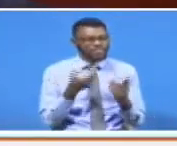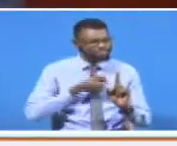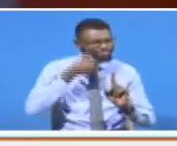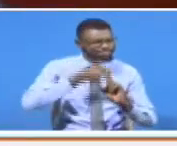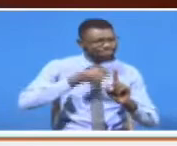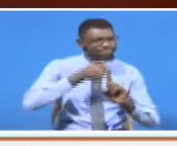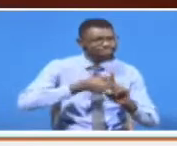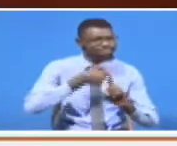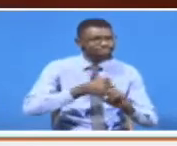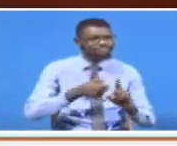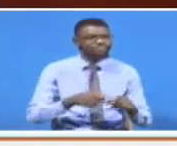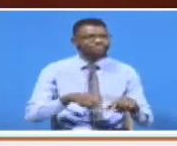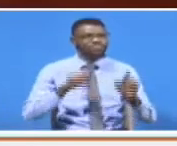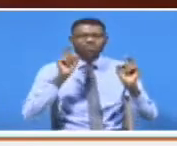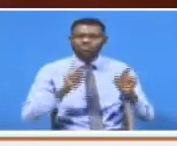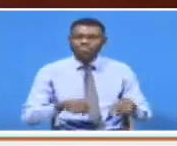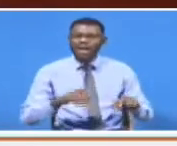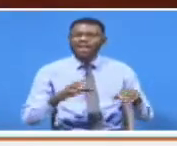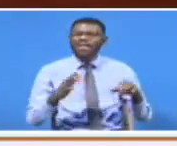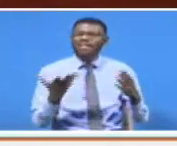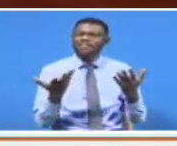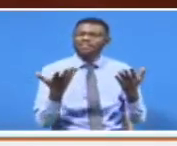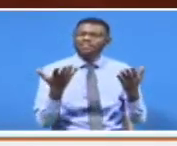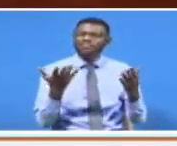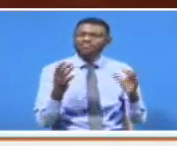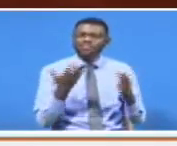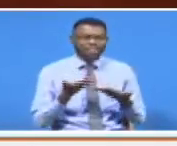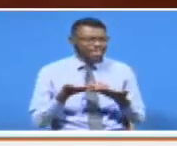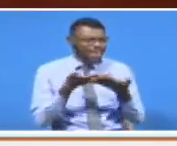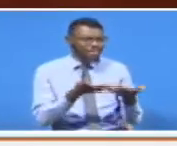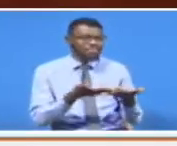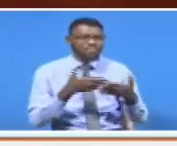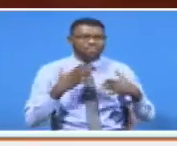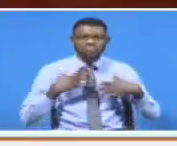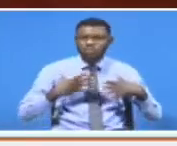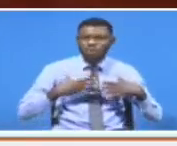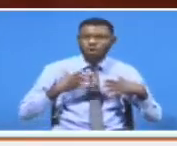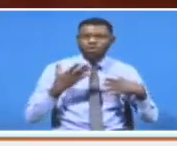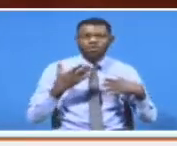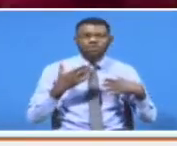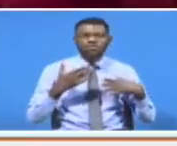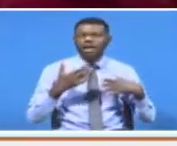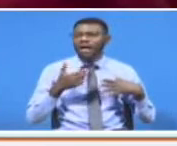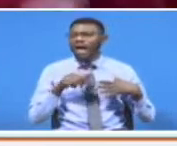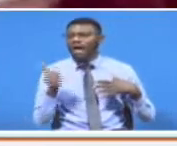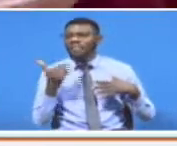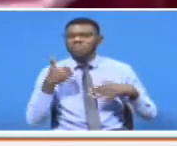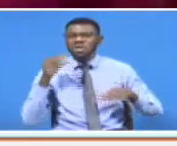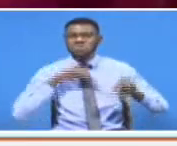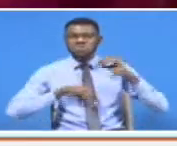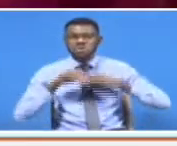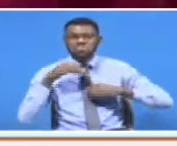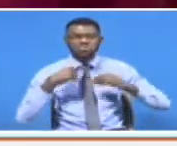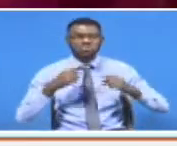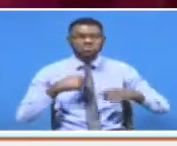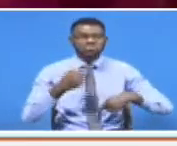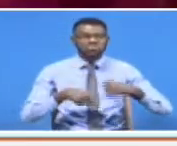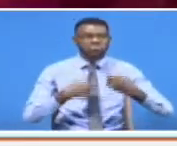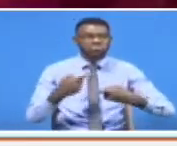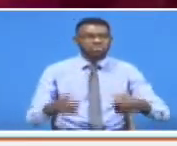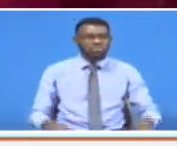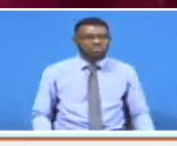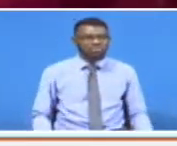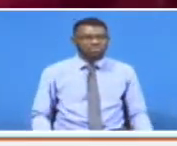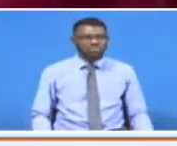ensure we incinerate anybody who would want to allow the corruption to be sanitized, Mr. Speaker. Hii report